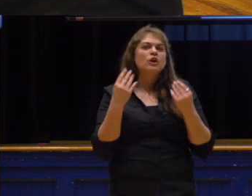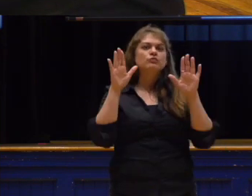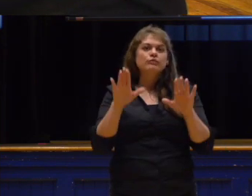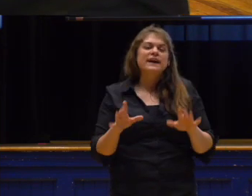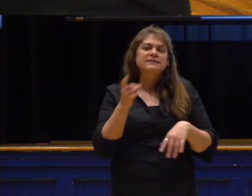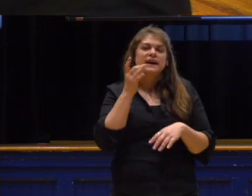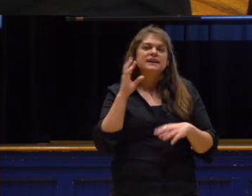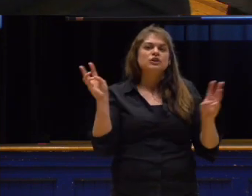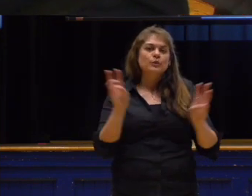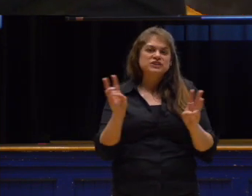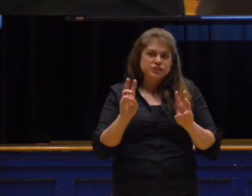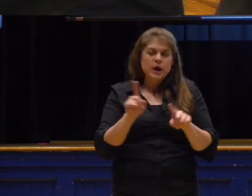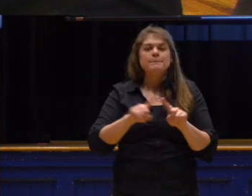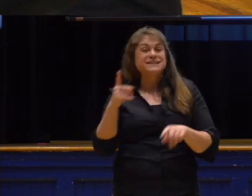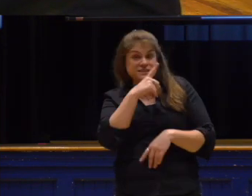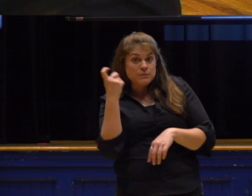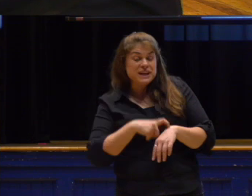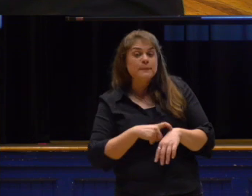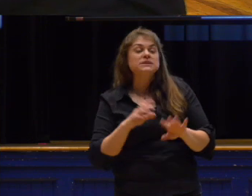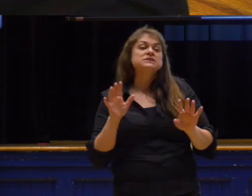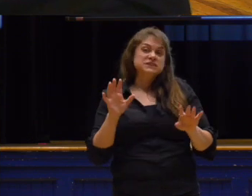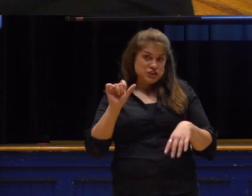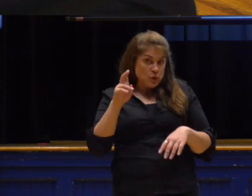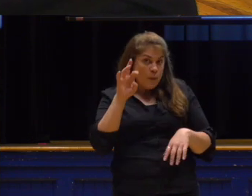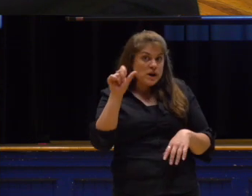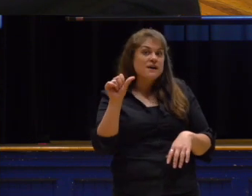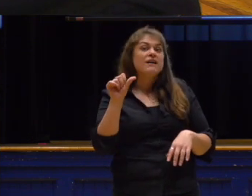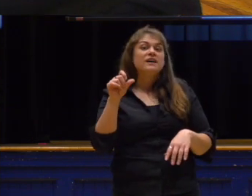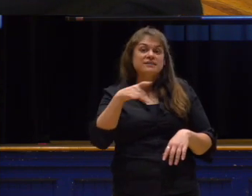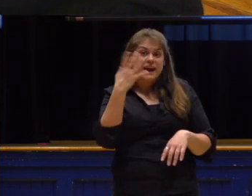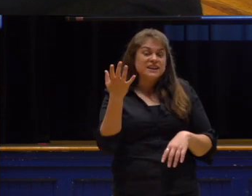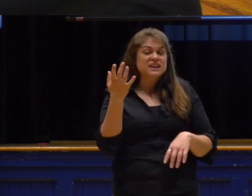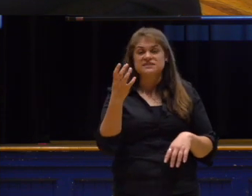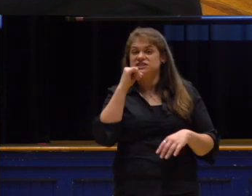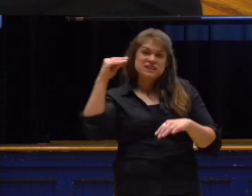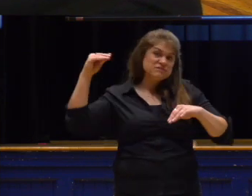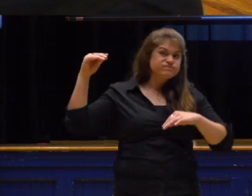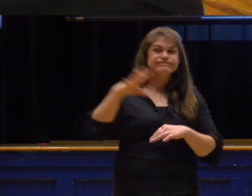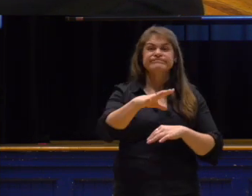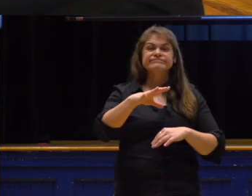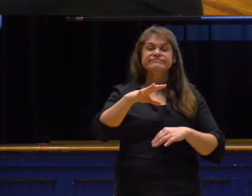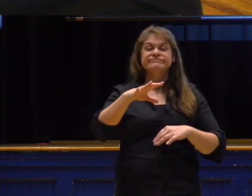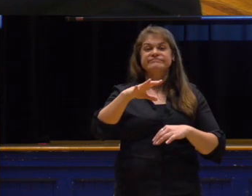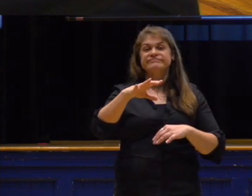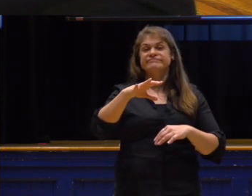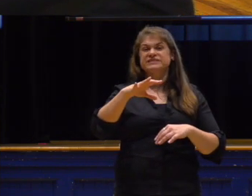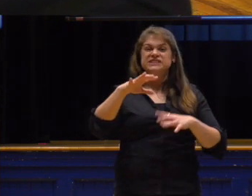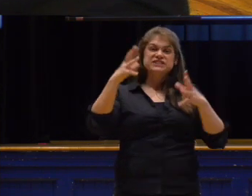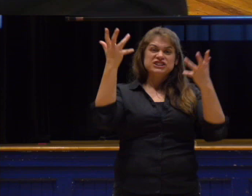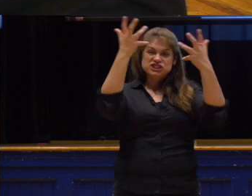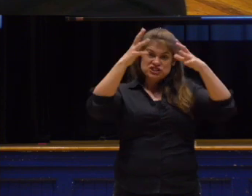excellent lighting in the winter, but in the summer, even the Cobra Lighting doesn't come through the